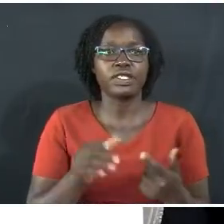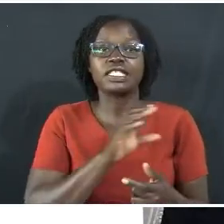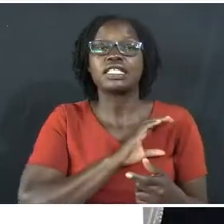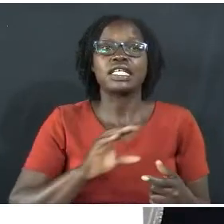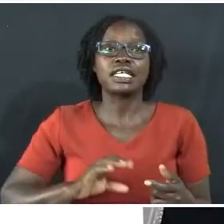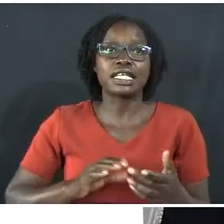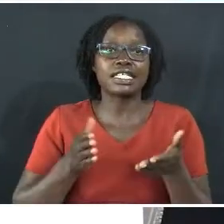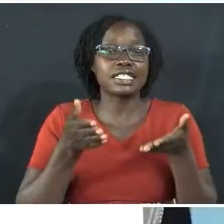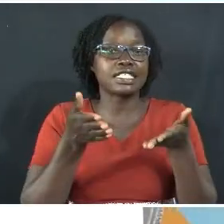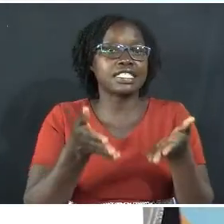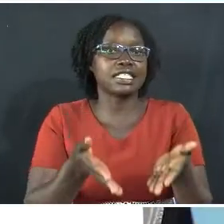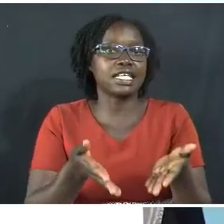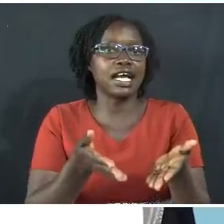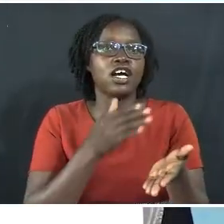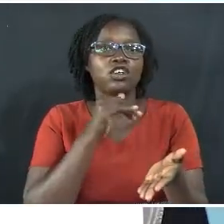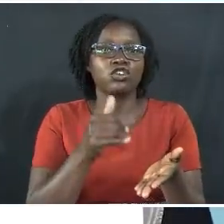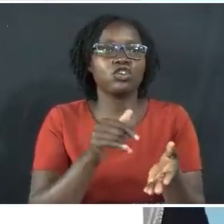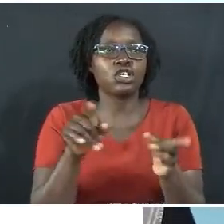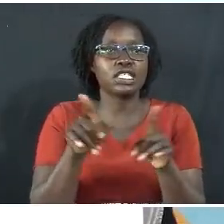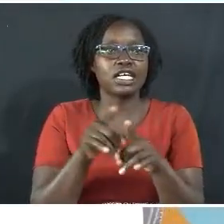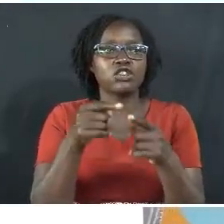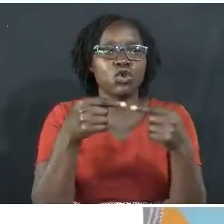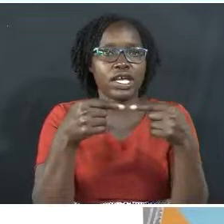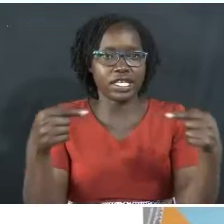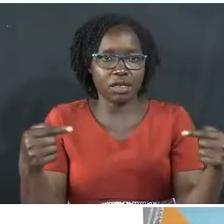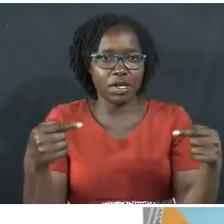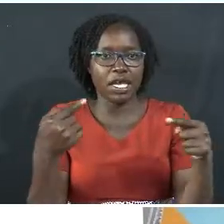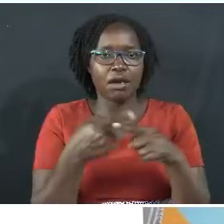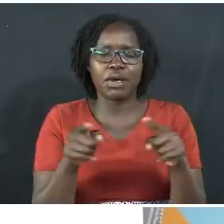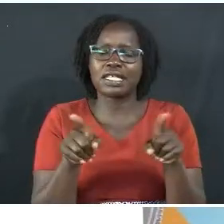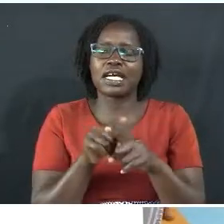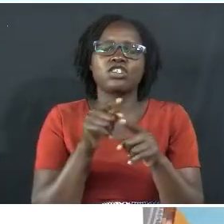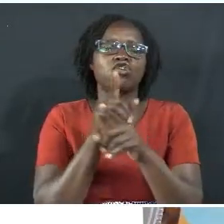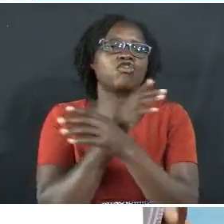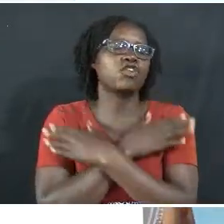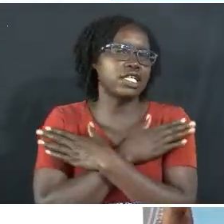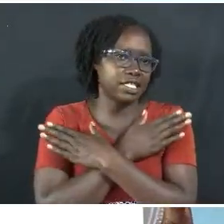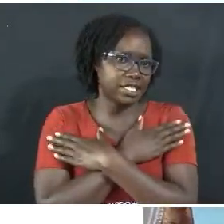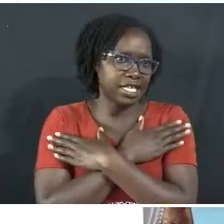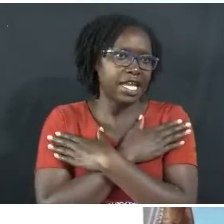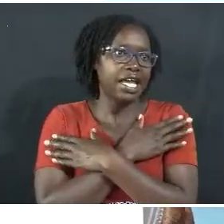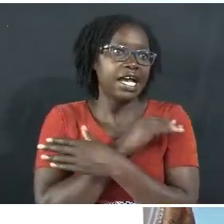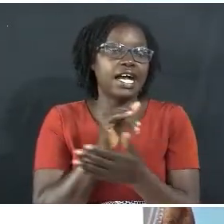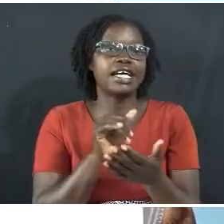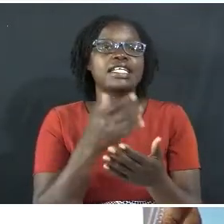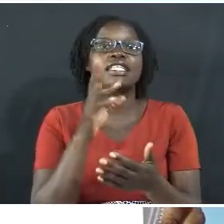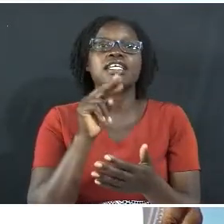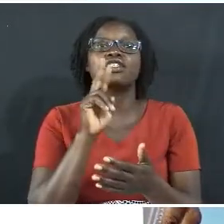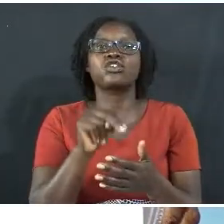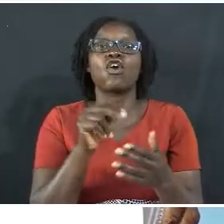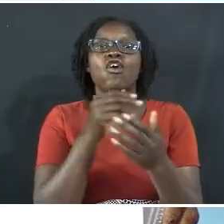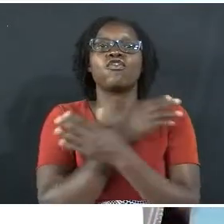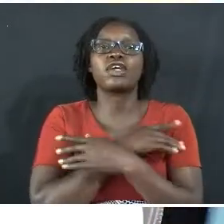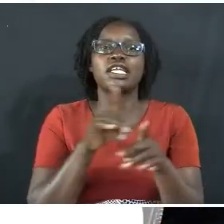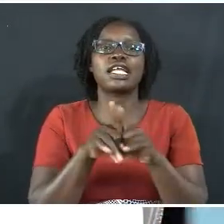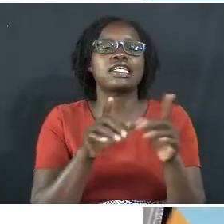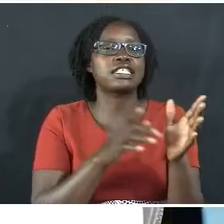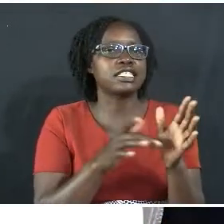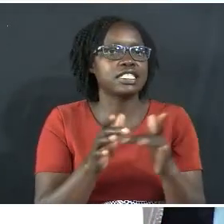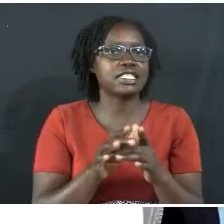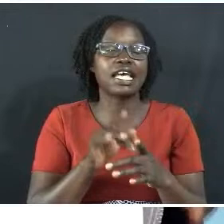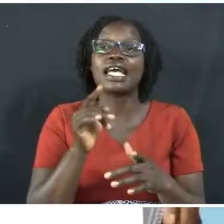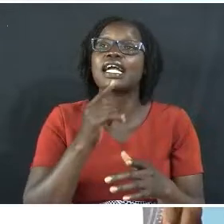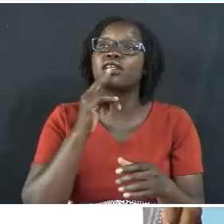Christ is here, not as your enemy, but as your friend. And there is no friend like Jesus, I